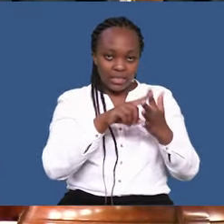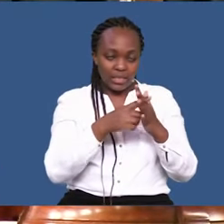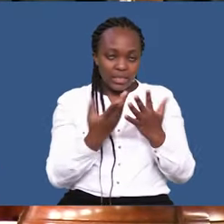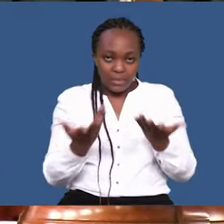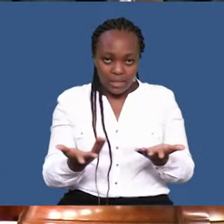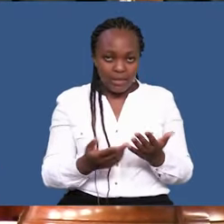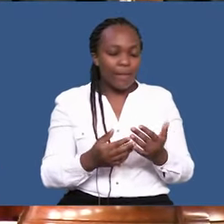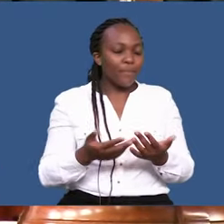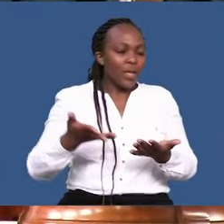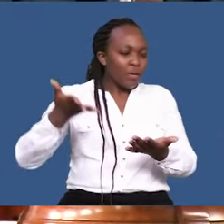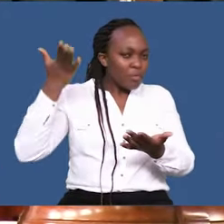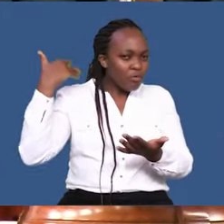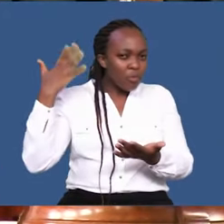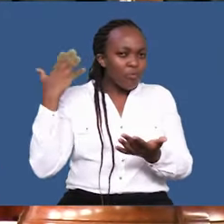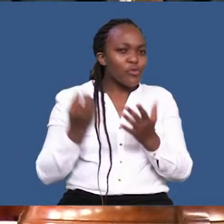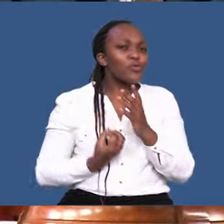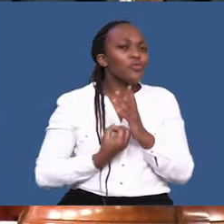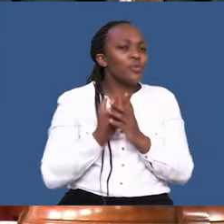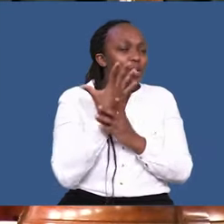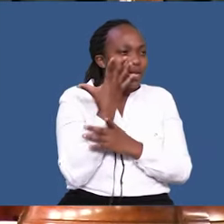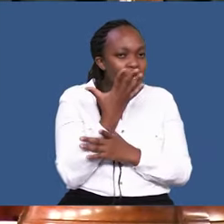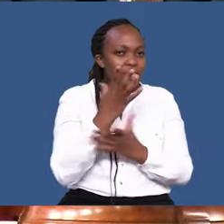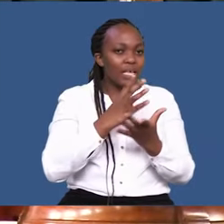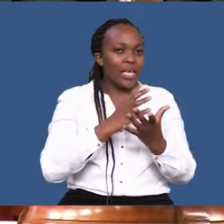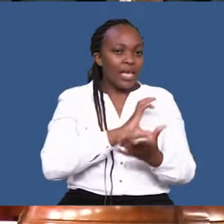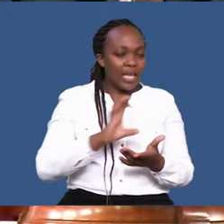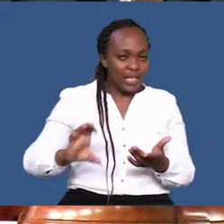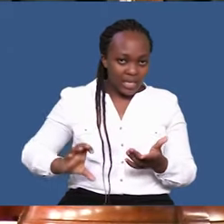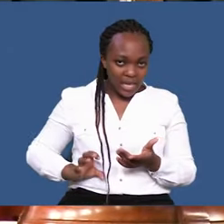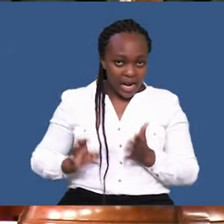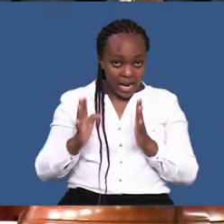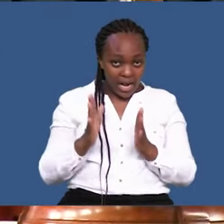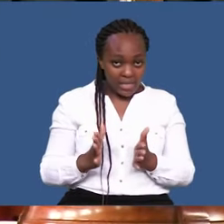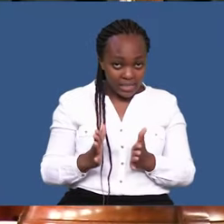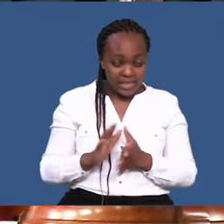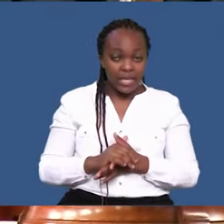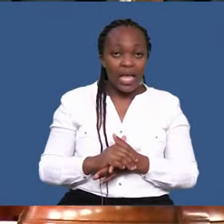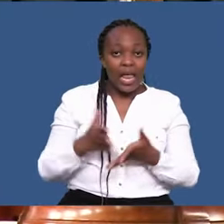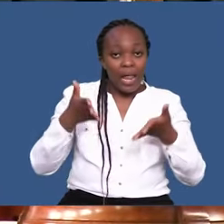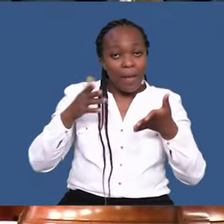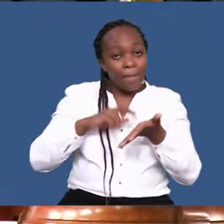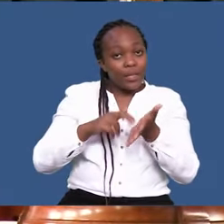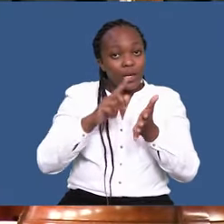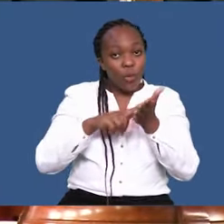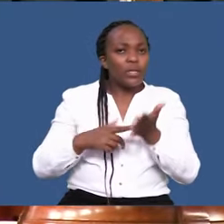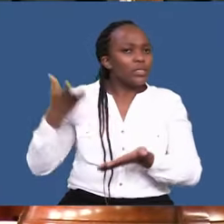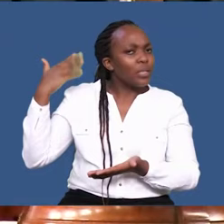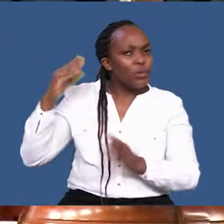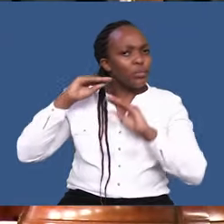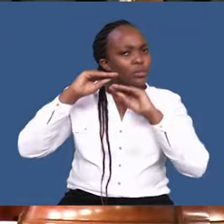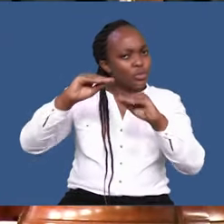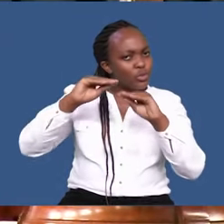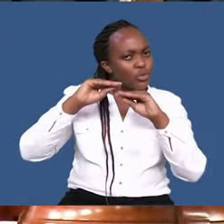Christ. It means there is something he had taught before, and now you need to put that